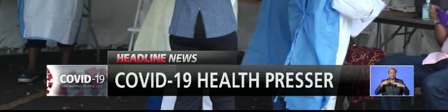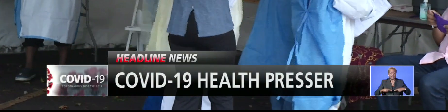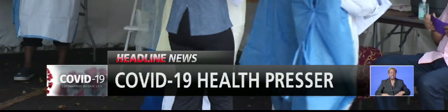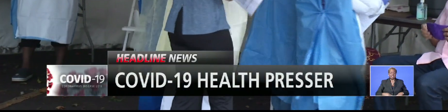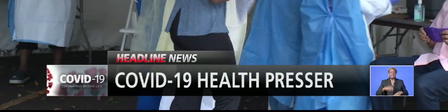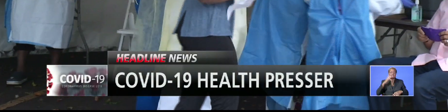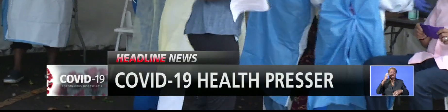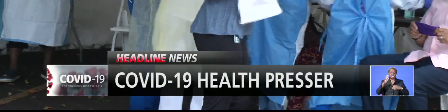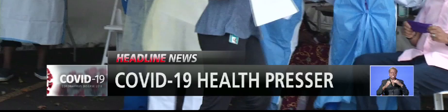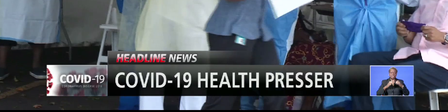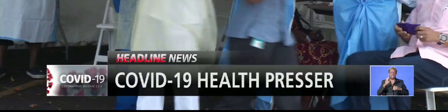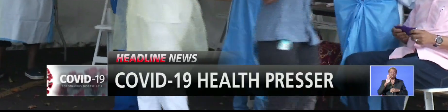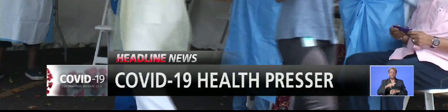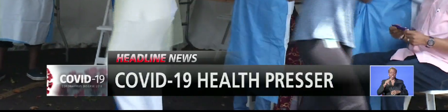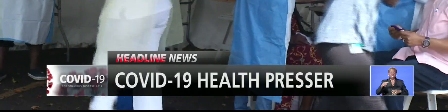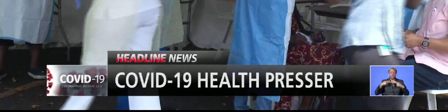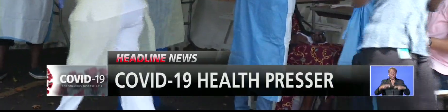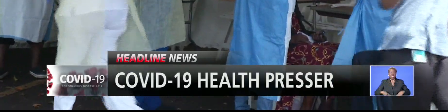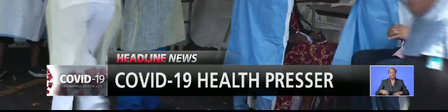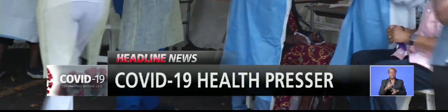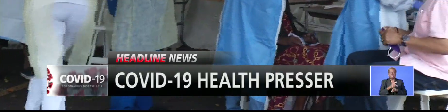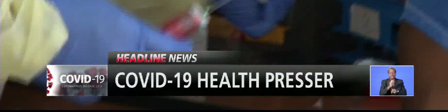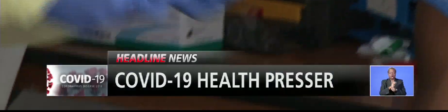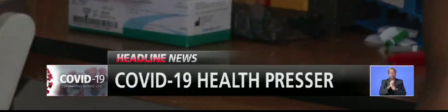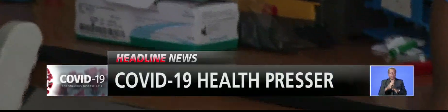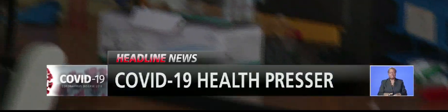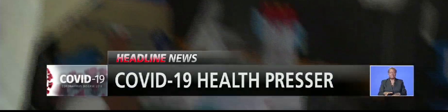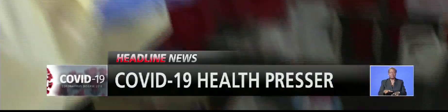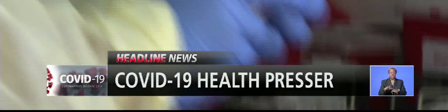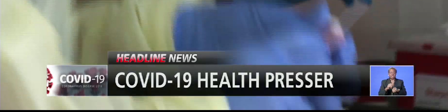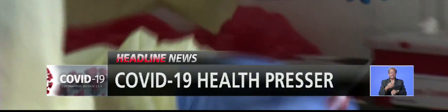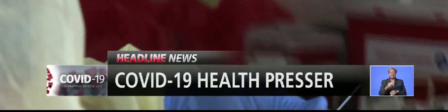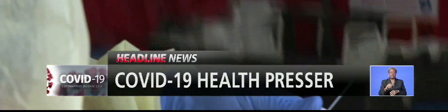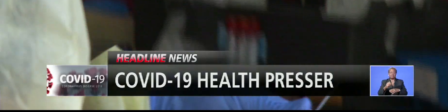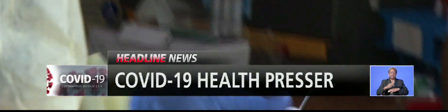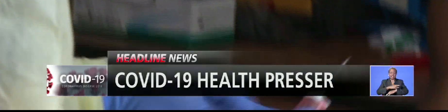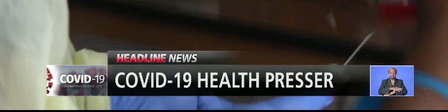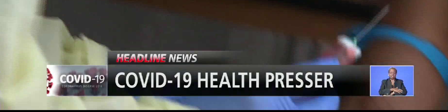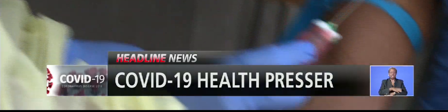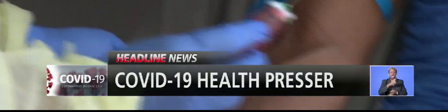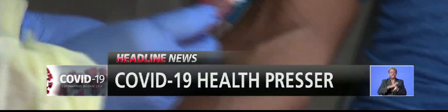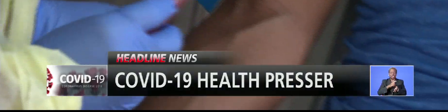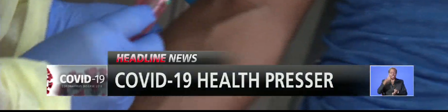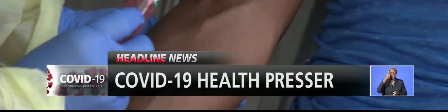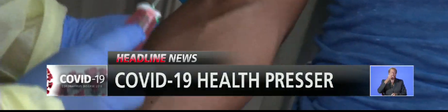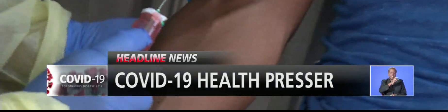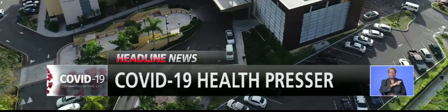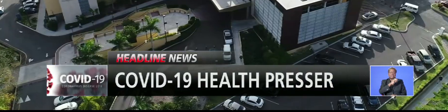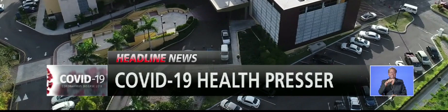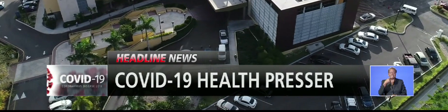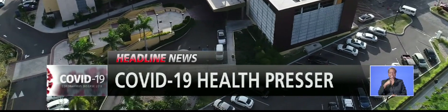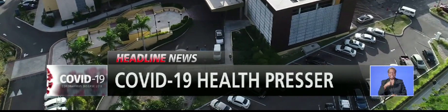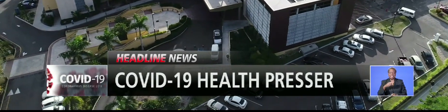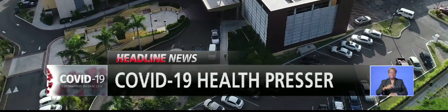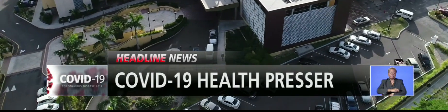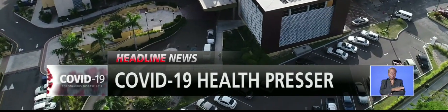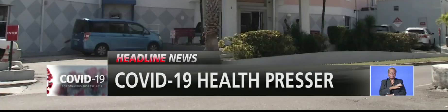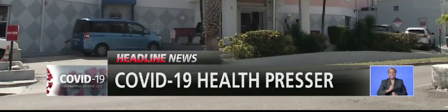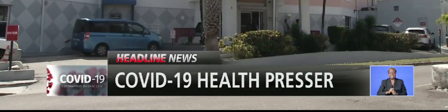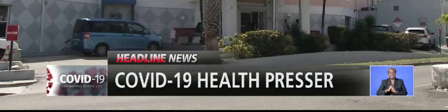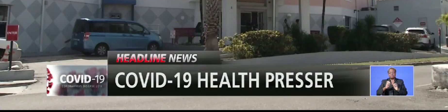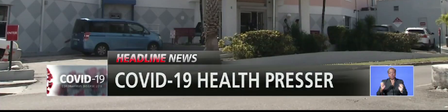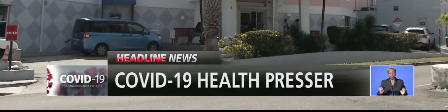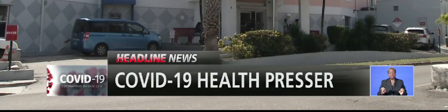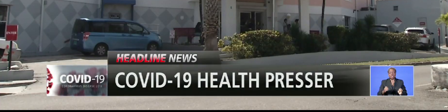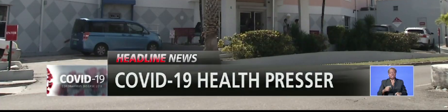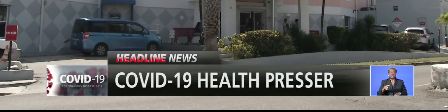that 22 frontline healthcare workers have contracted the COVID-19 virus. Dr. Del Regis said the virus has been exposed at the Princess